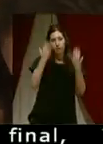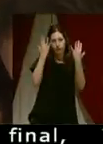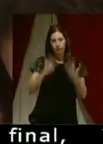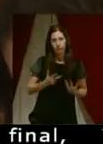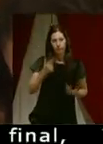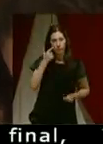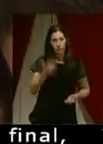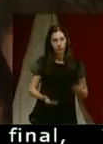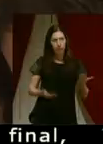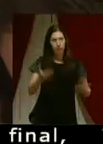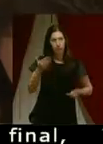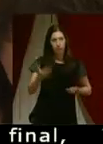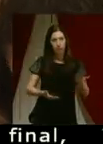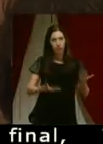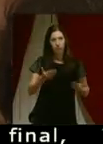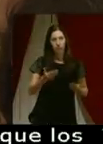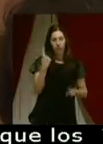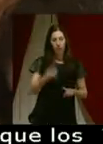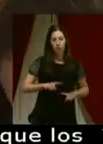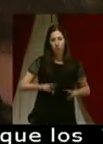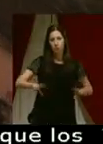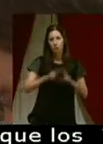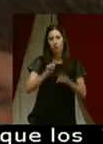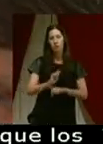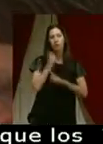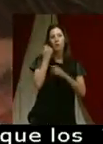make step backwards.